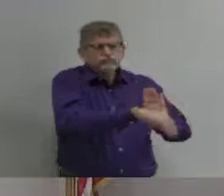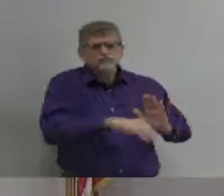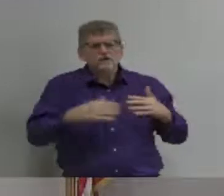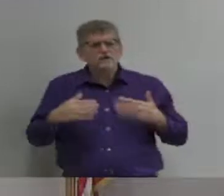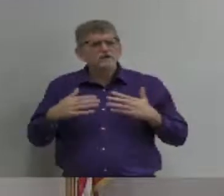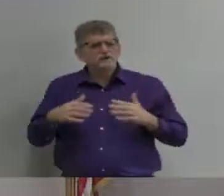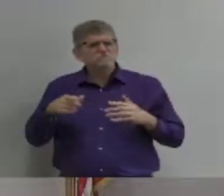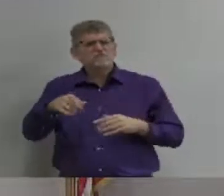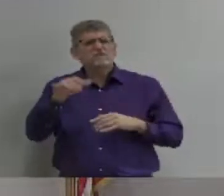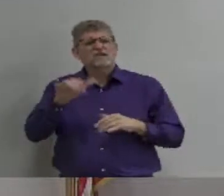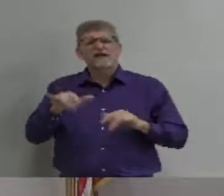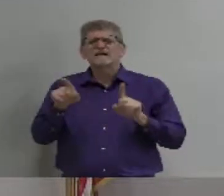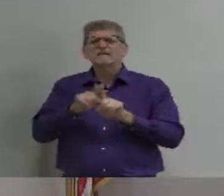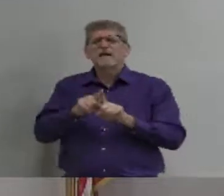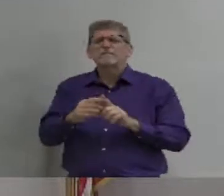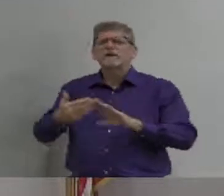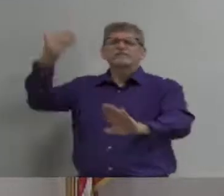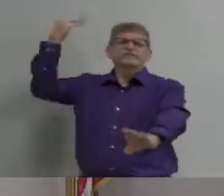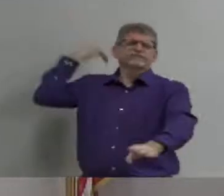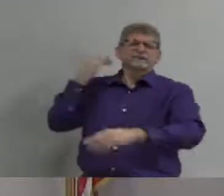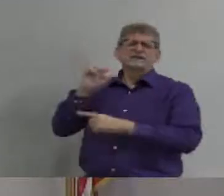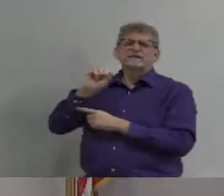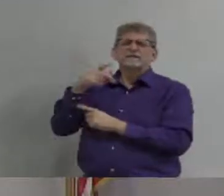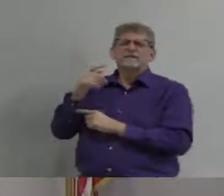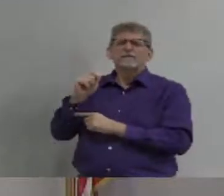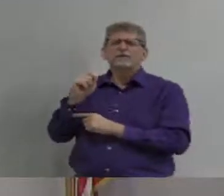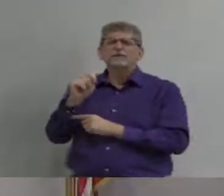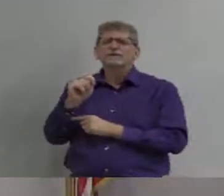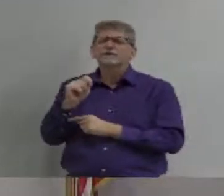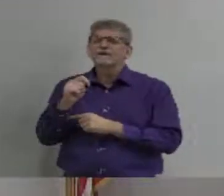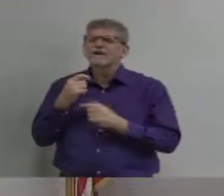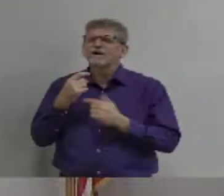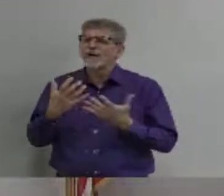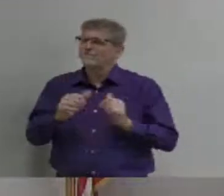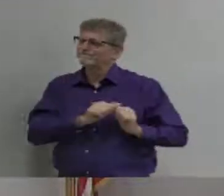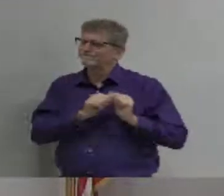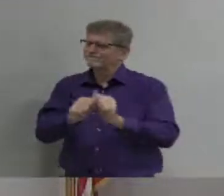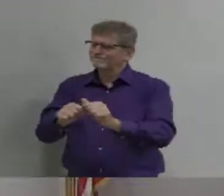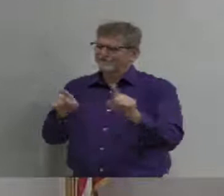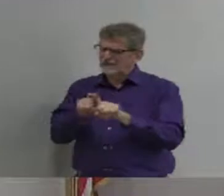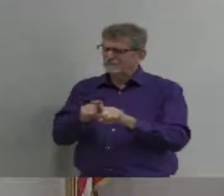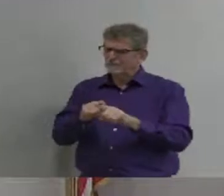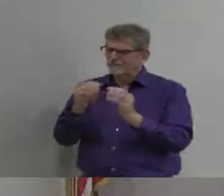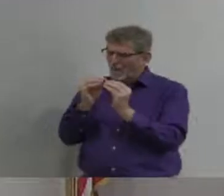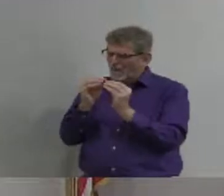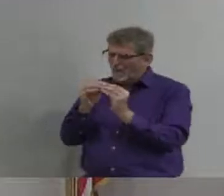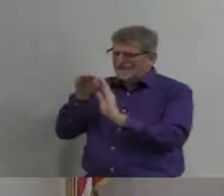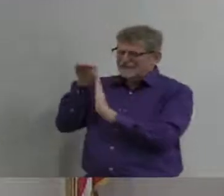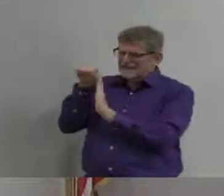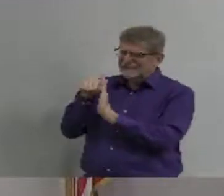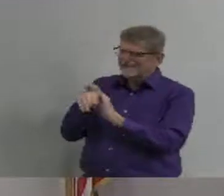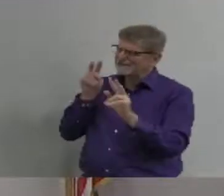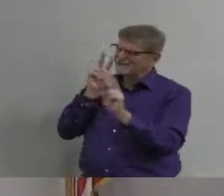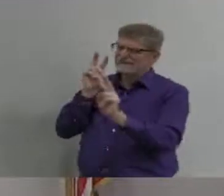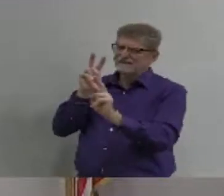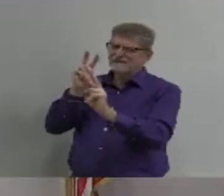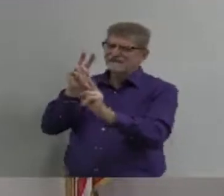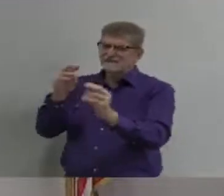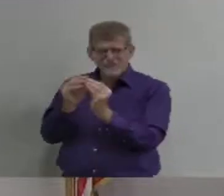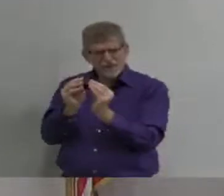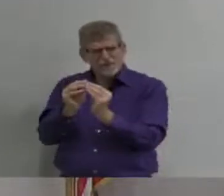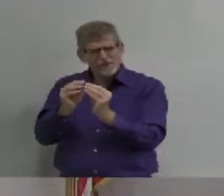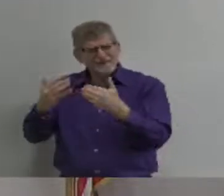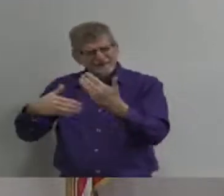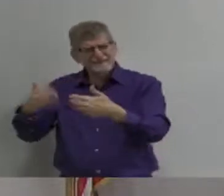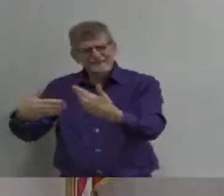mid-September. And we'd like to see that data, of course, continue to move in a downward direction back towards the numbers